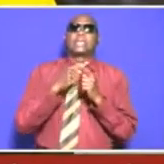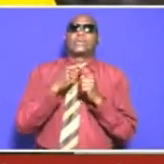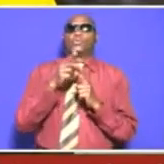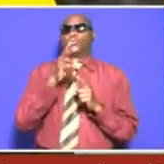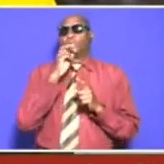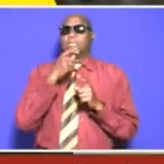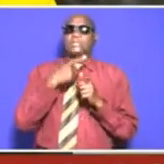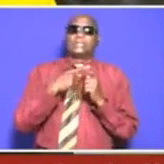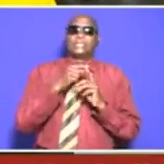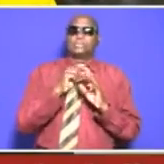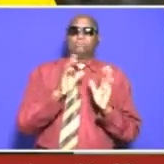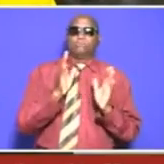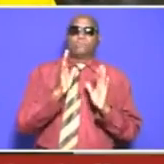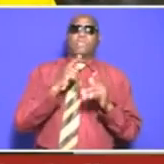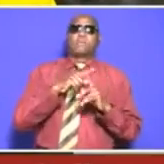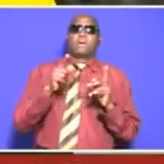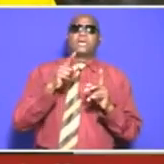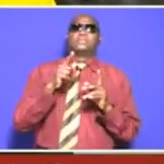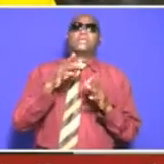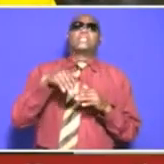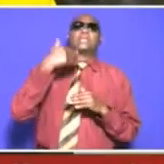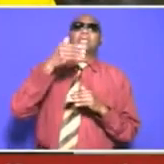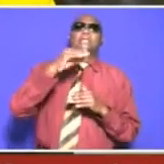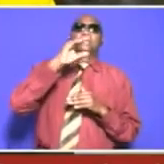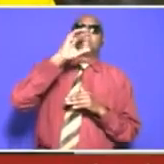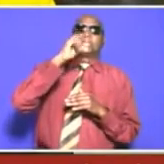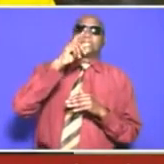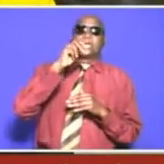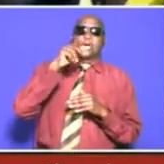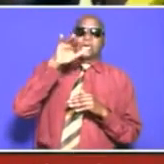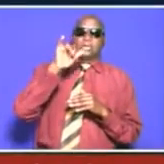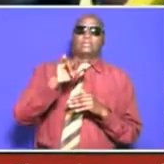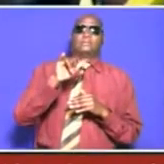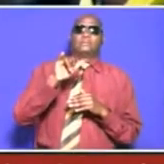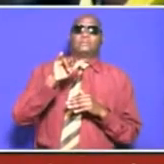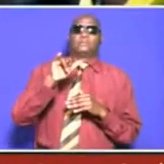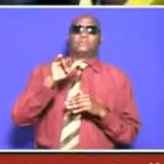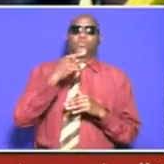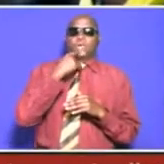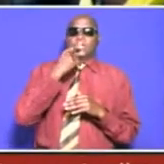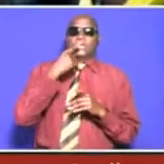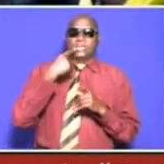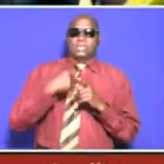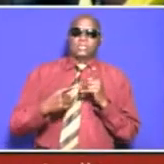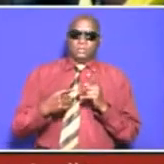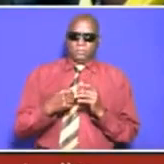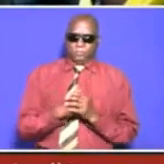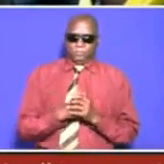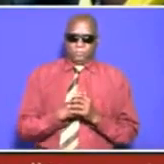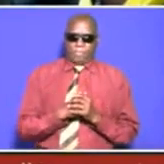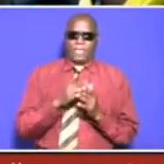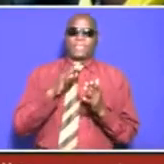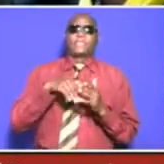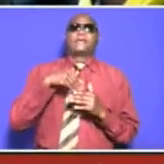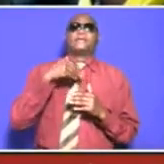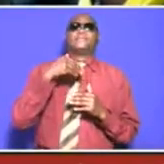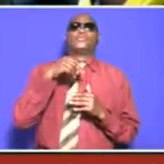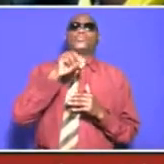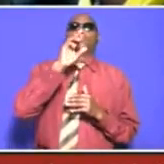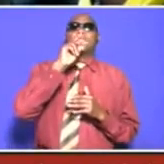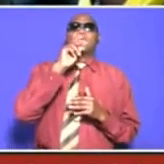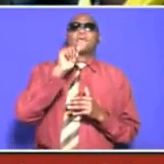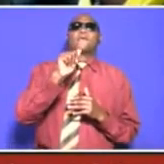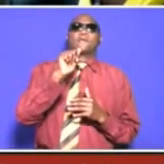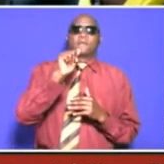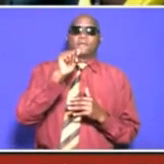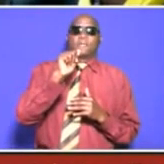years, but the next century as a party with an ideology. The UDA grassroots election shall be